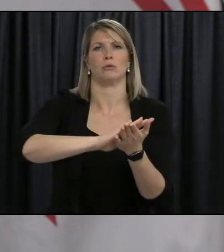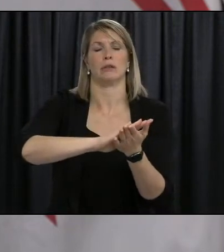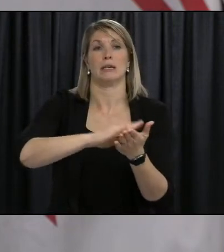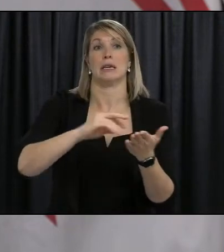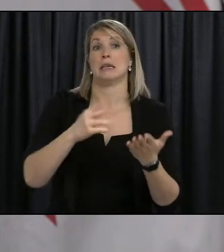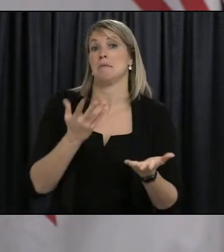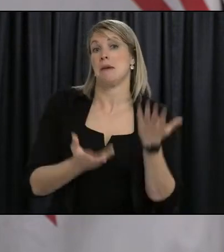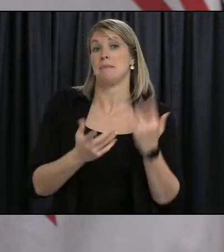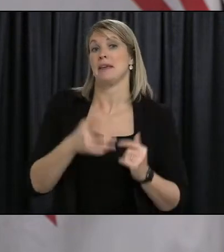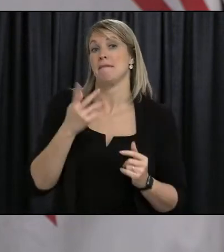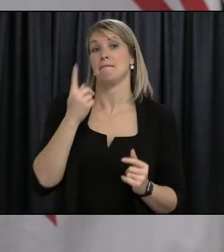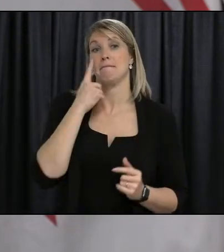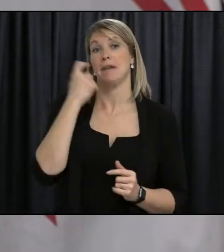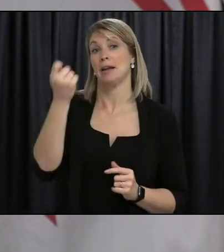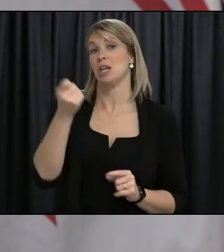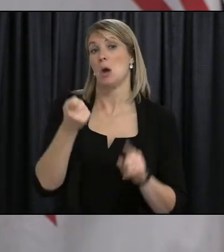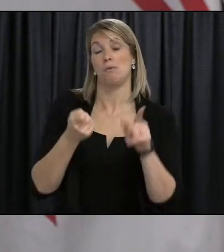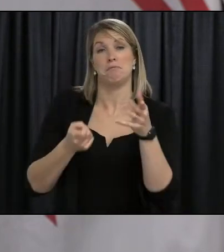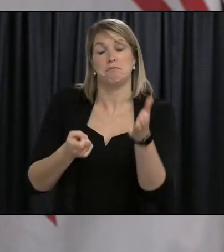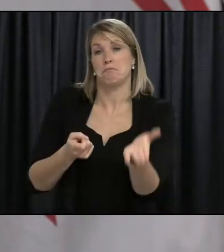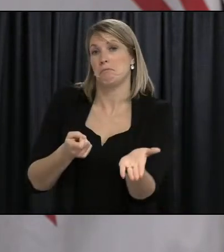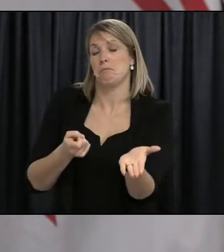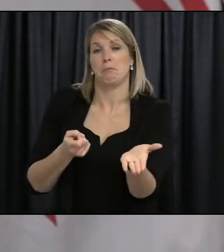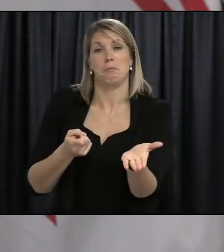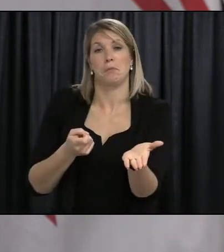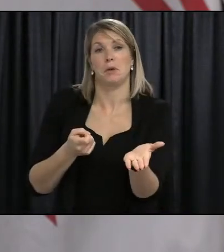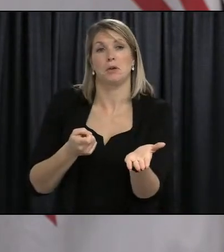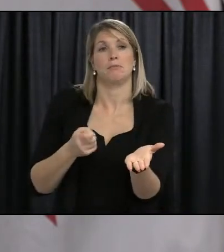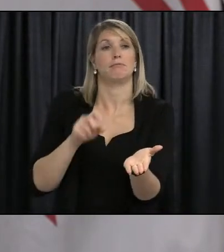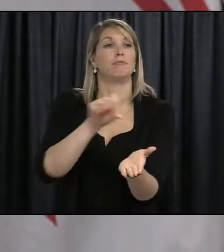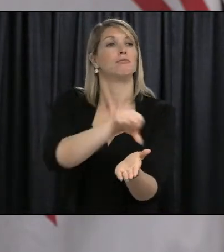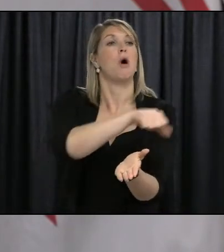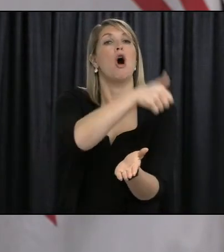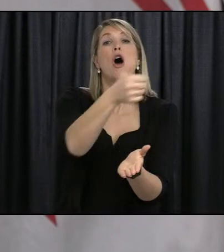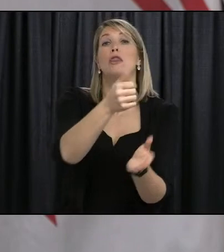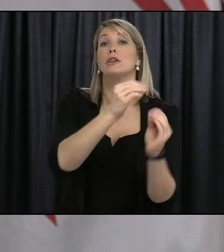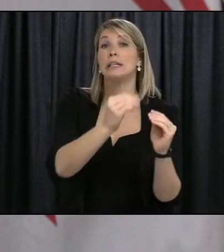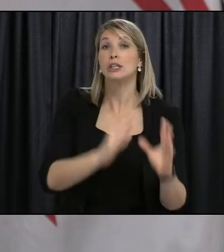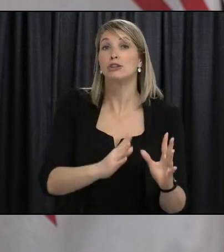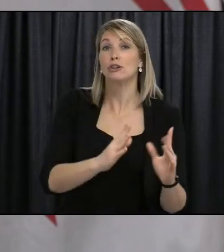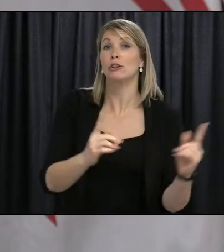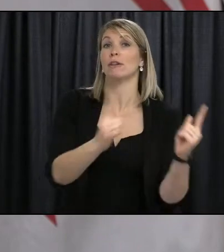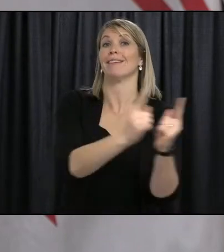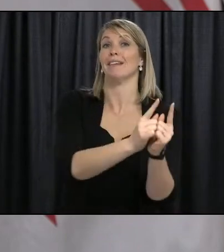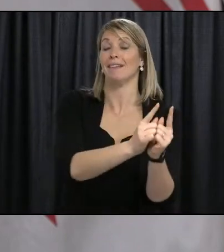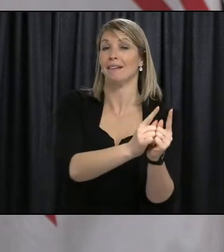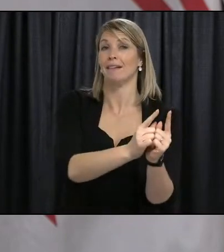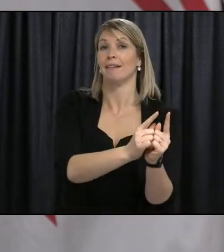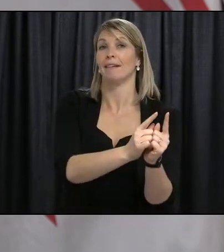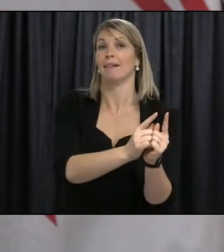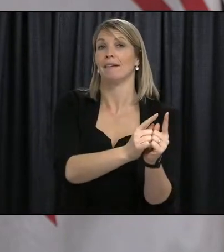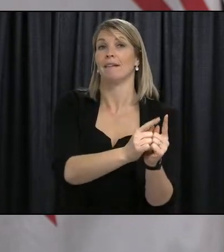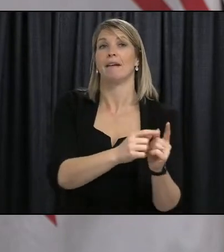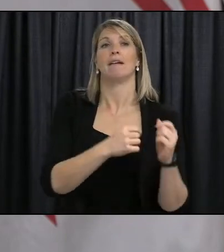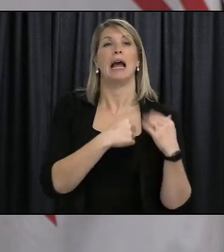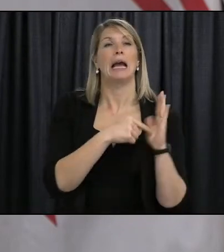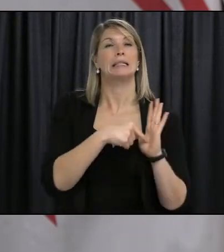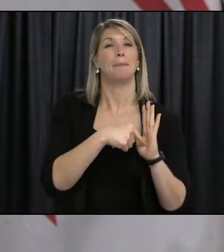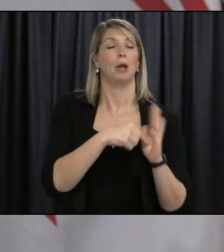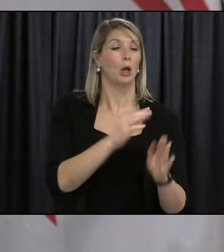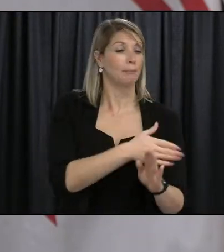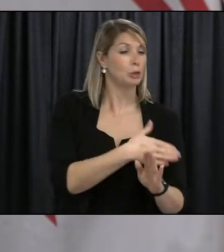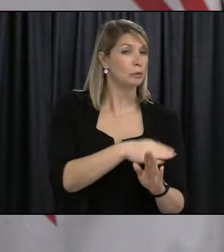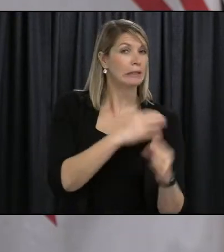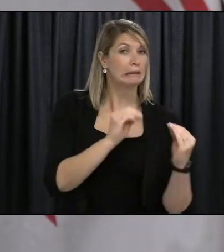find out, if there's been any other teachers that they may have come into contact with, for example, gym teachers or